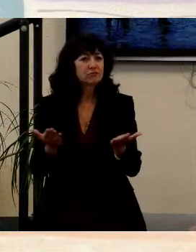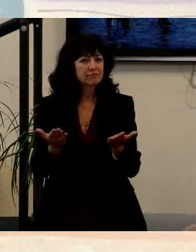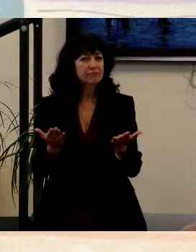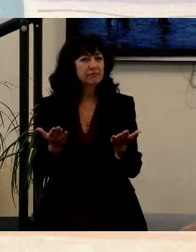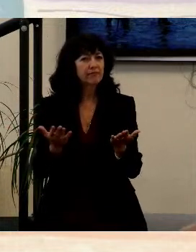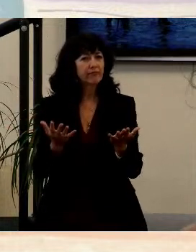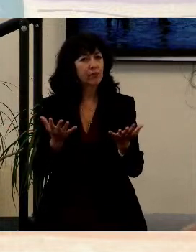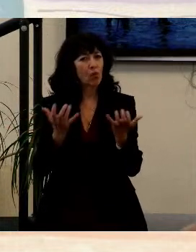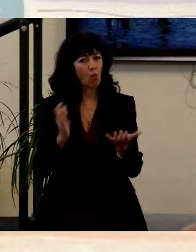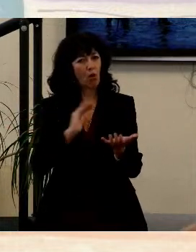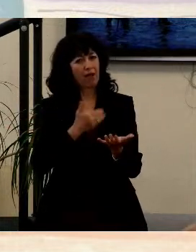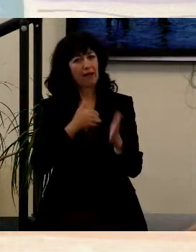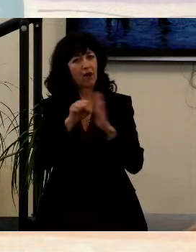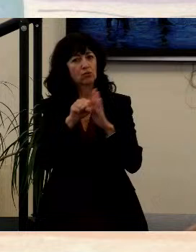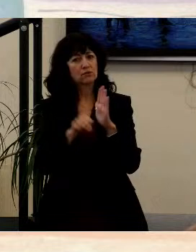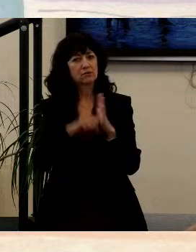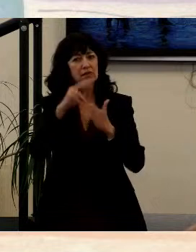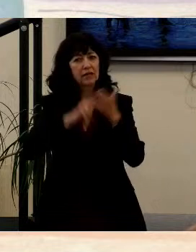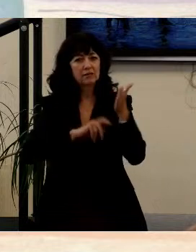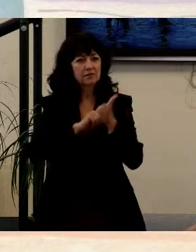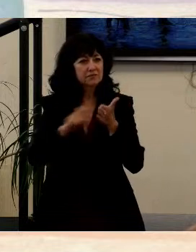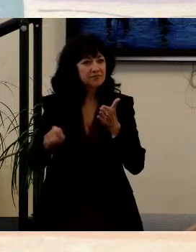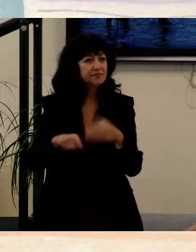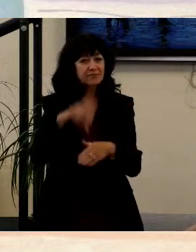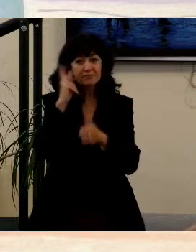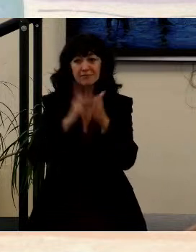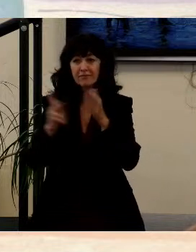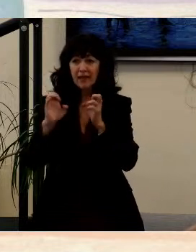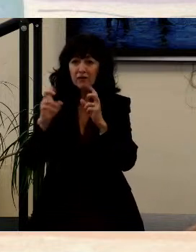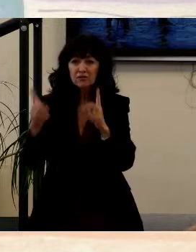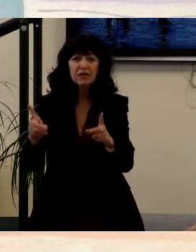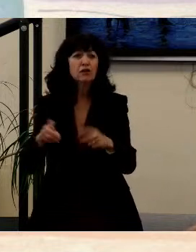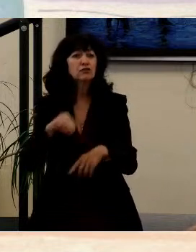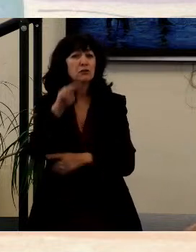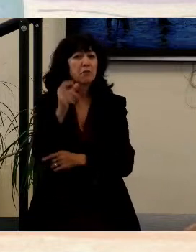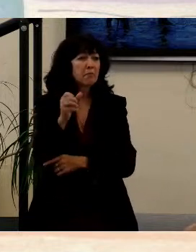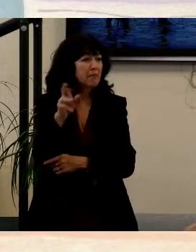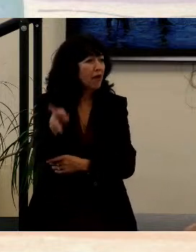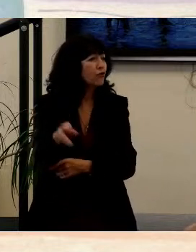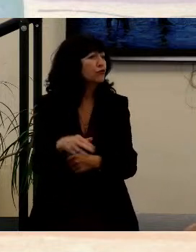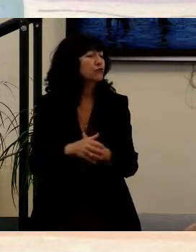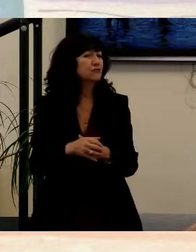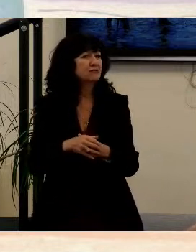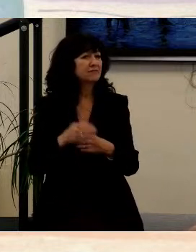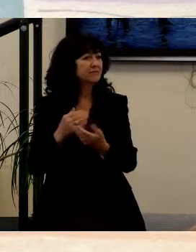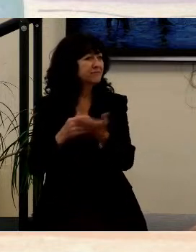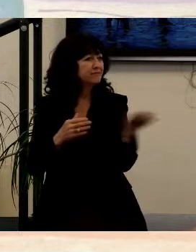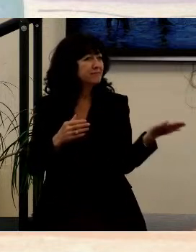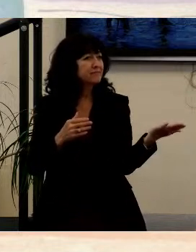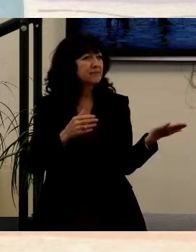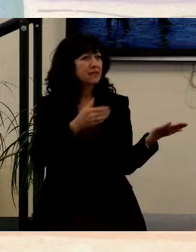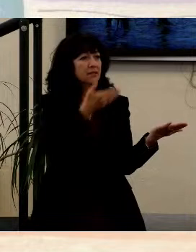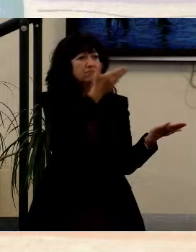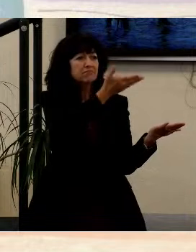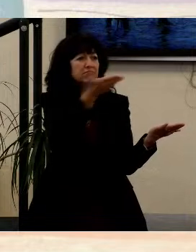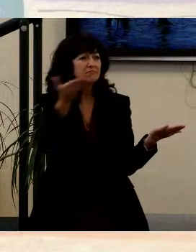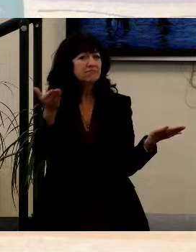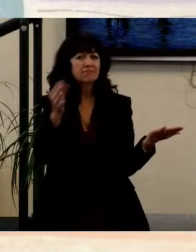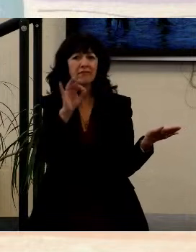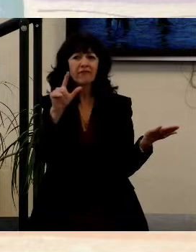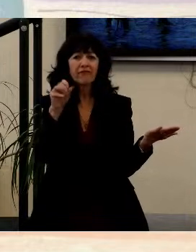literacy to our state, from our Secretary of Education to legislators to the mayor to all of you, to the fellows who